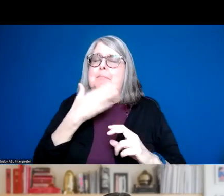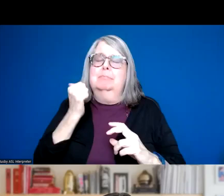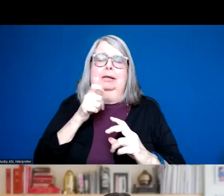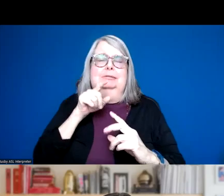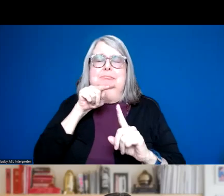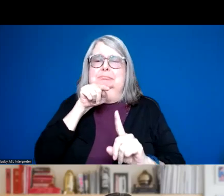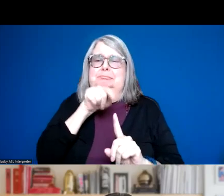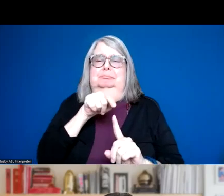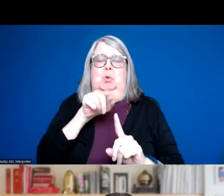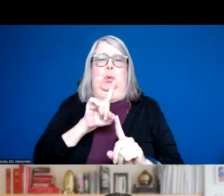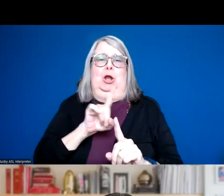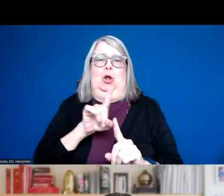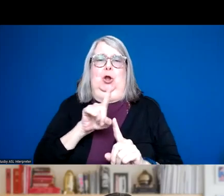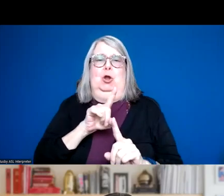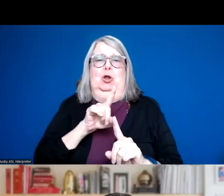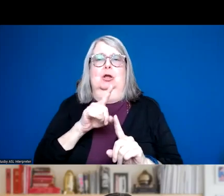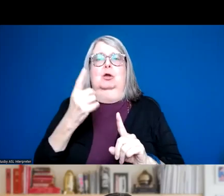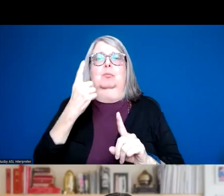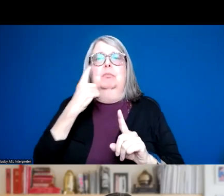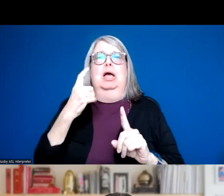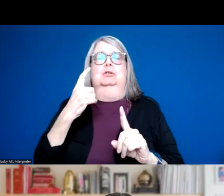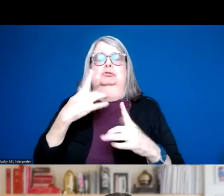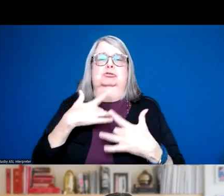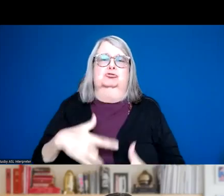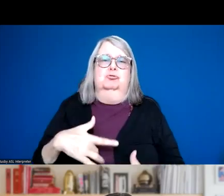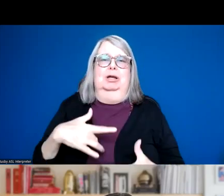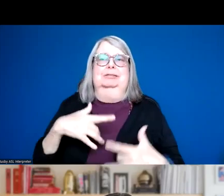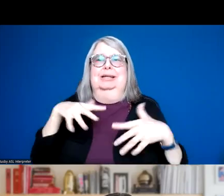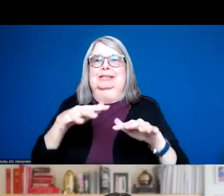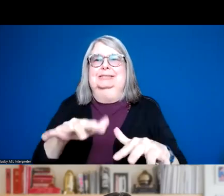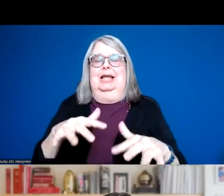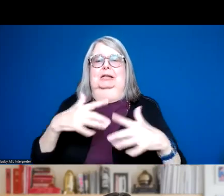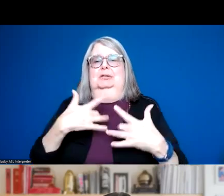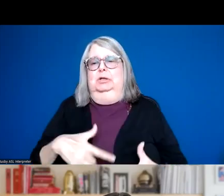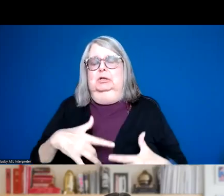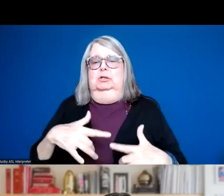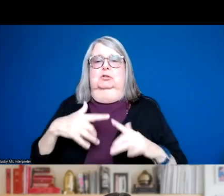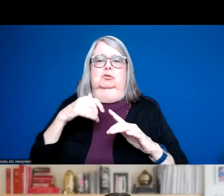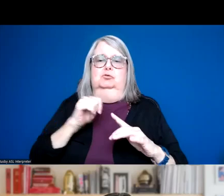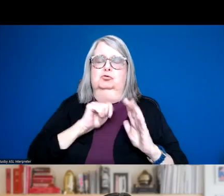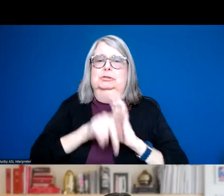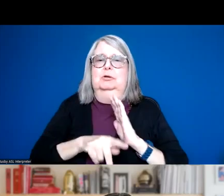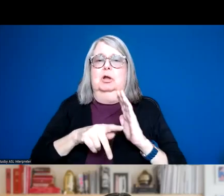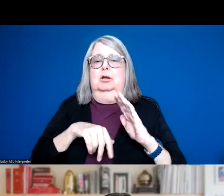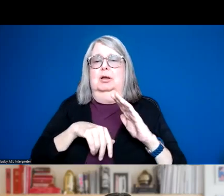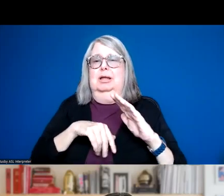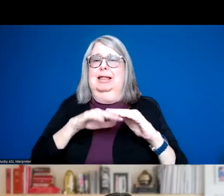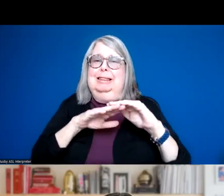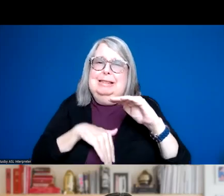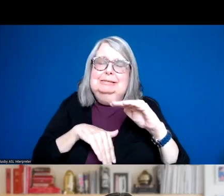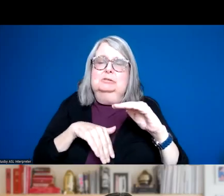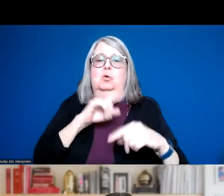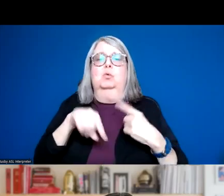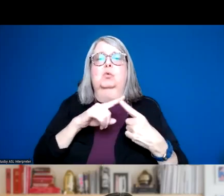be where the mental distress and anxiety and depression and suicidality and so forth are at its minimum, is when kids are